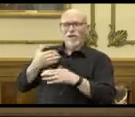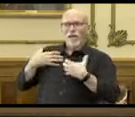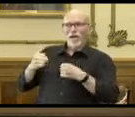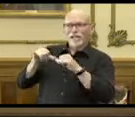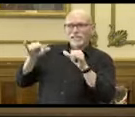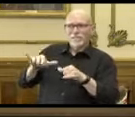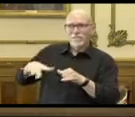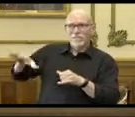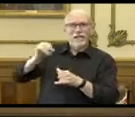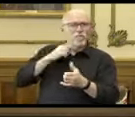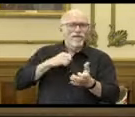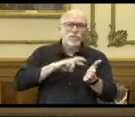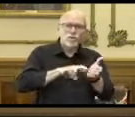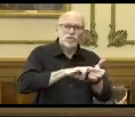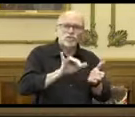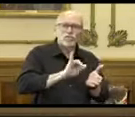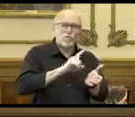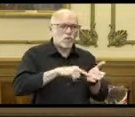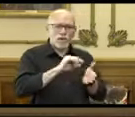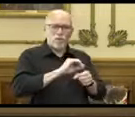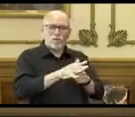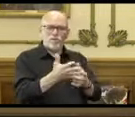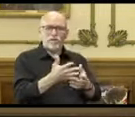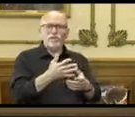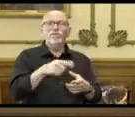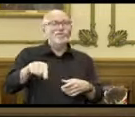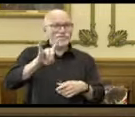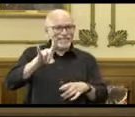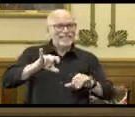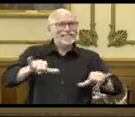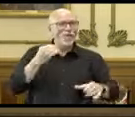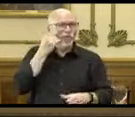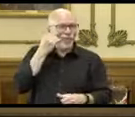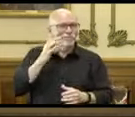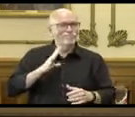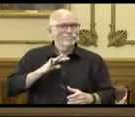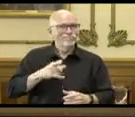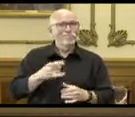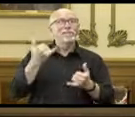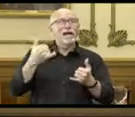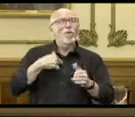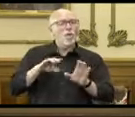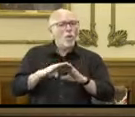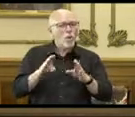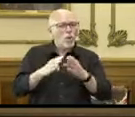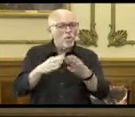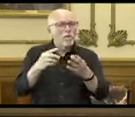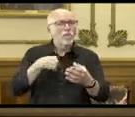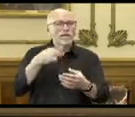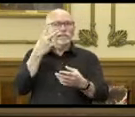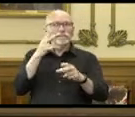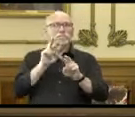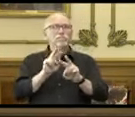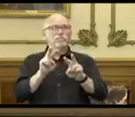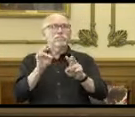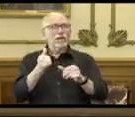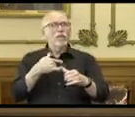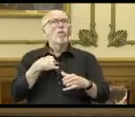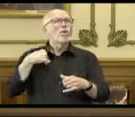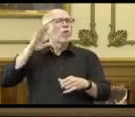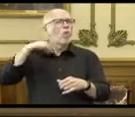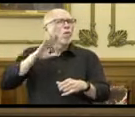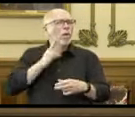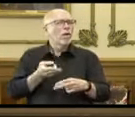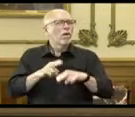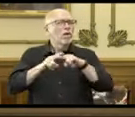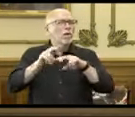and research what we are dealing with. You did that. Now that we are opening back up, we have seen an anticipated rise in cases, but this